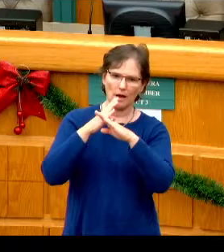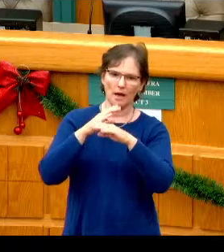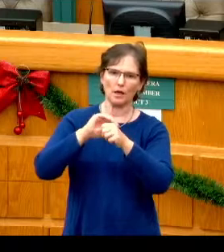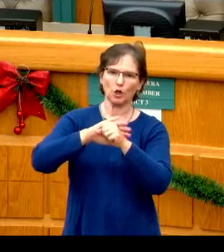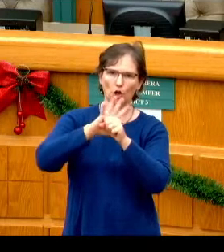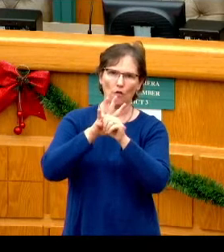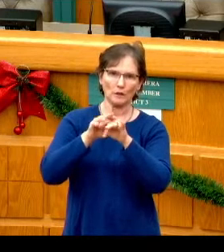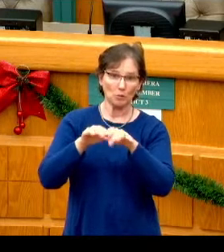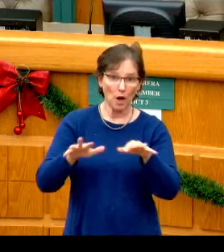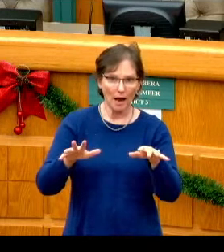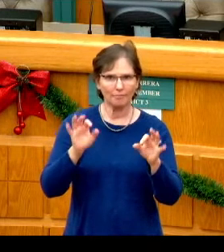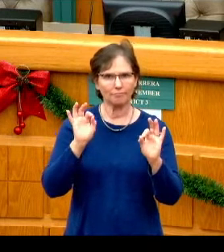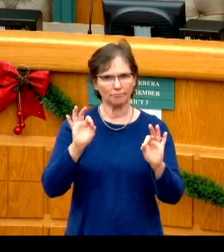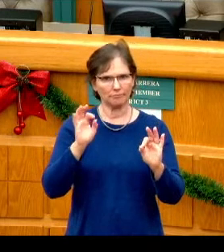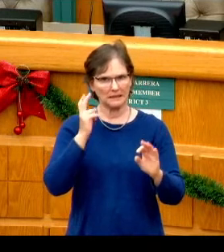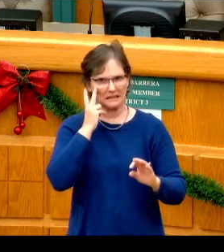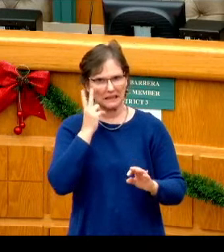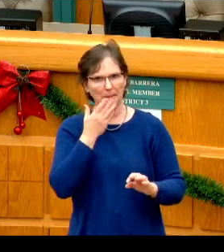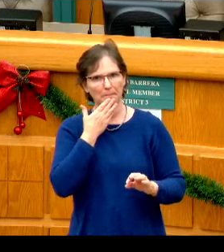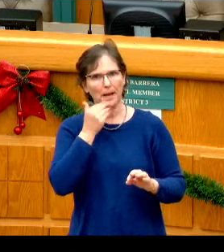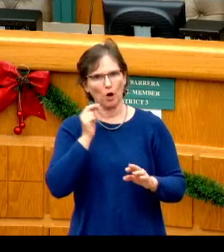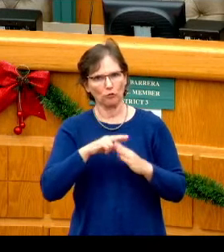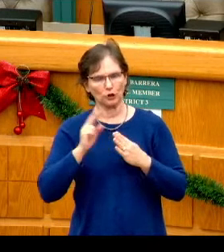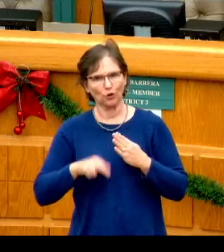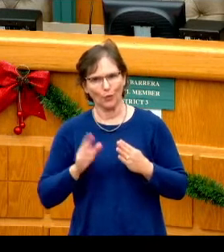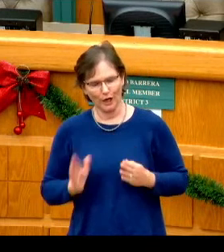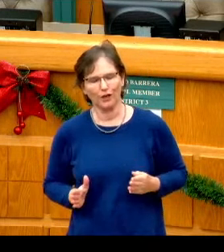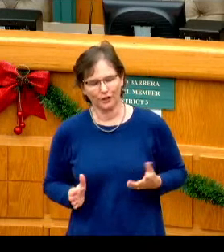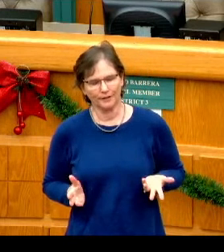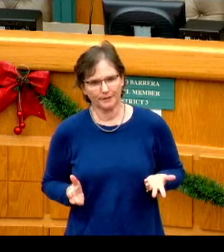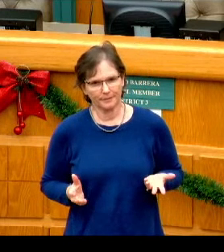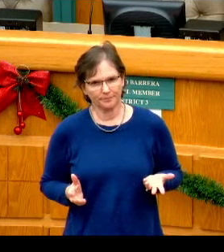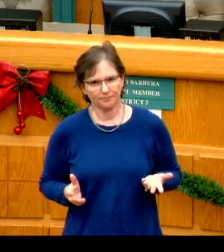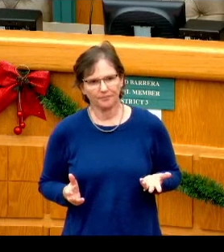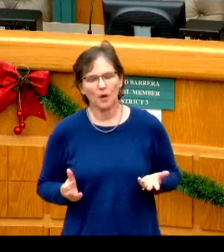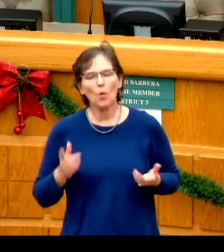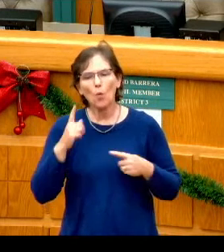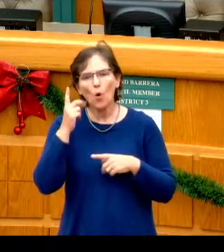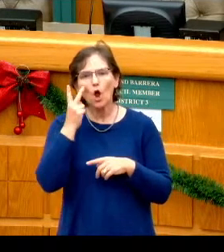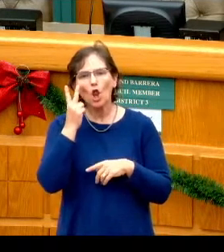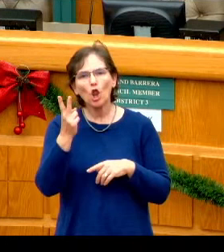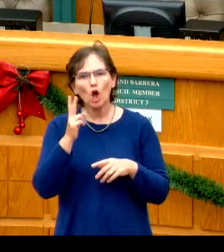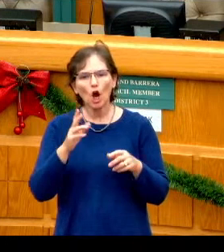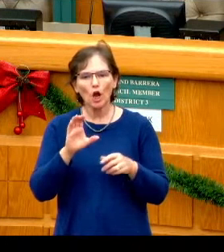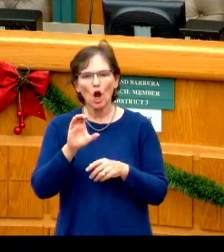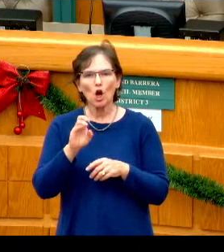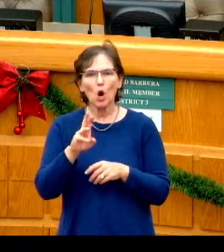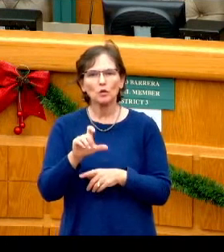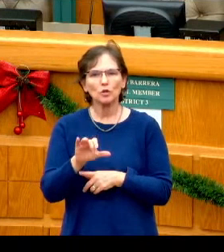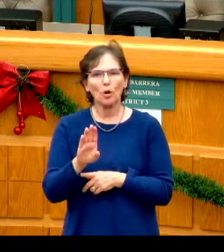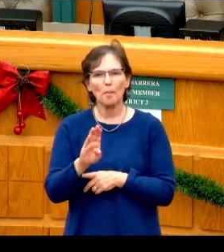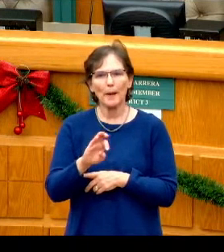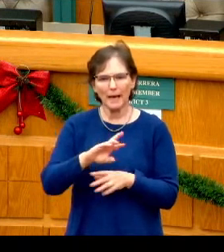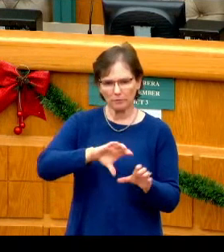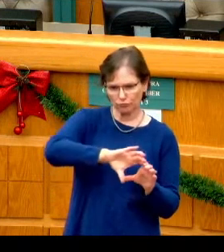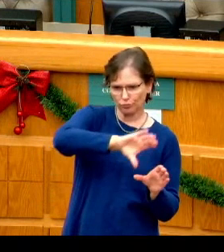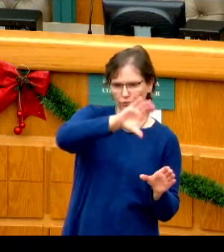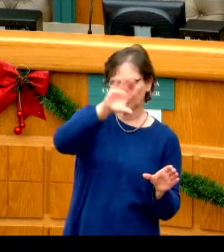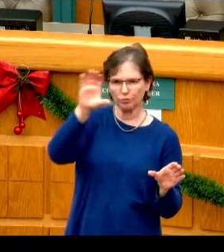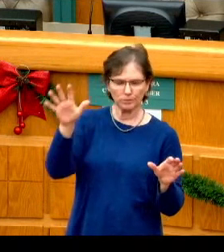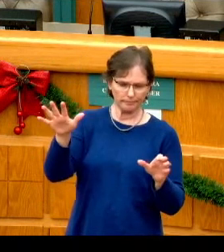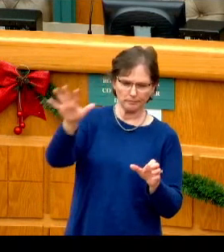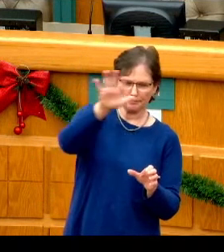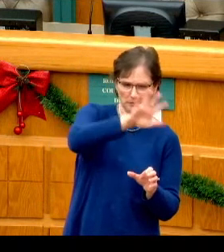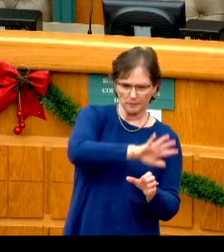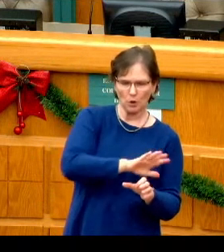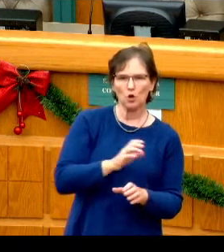If we look at the coastal bend, at the 12 different counties, you can see that Nueces has the most cases, and it's starting